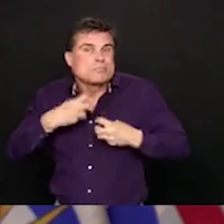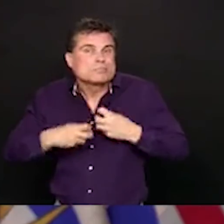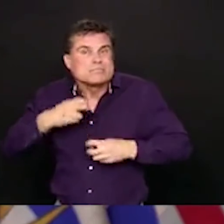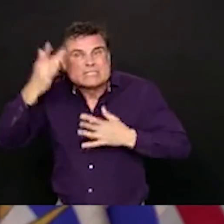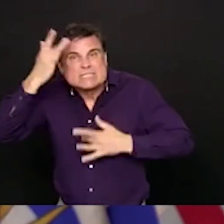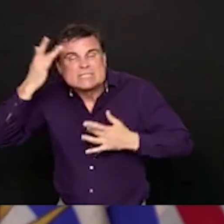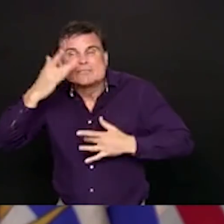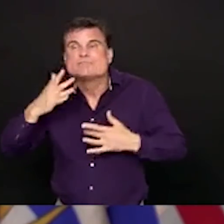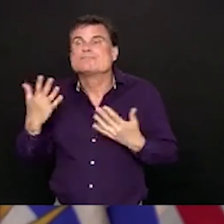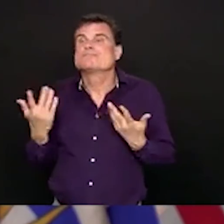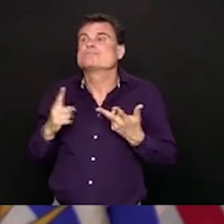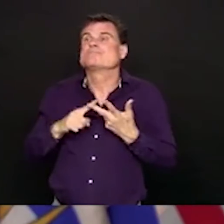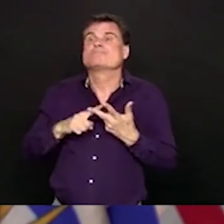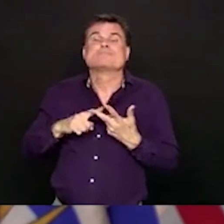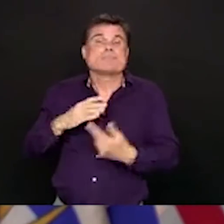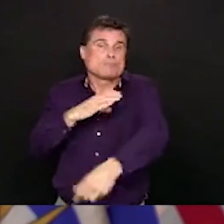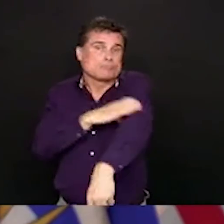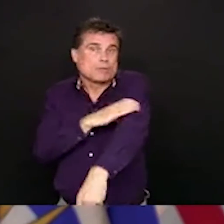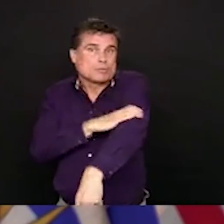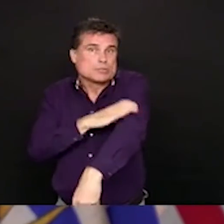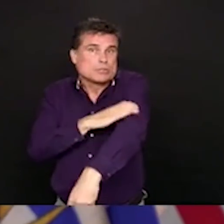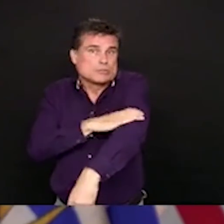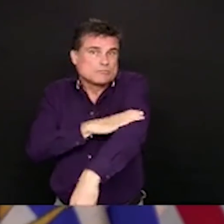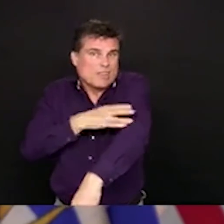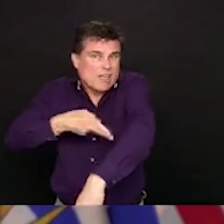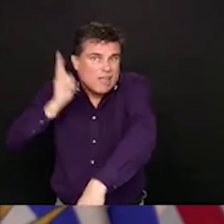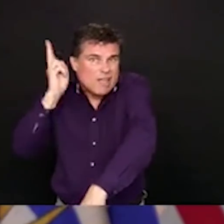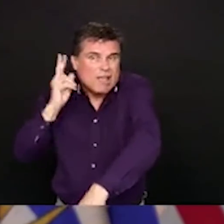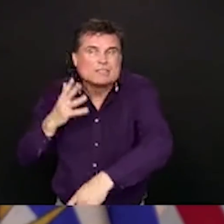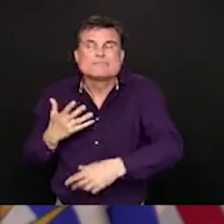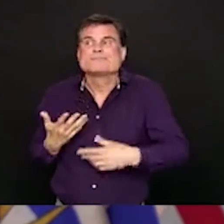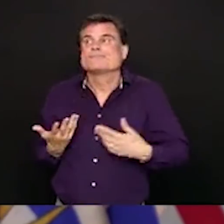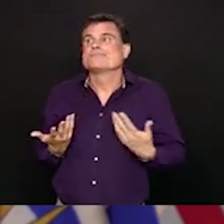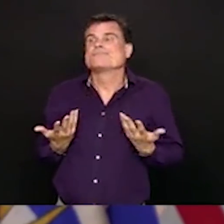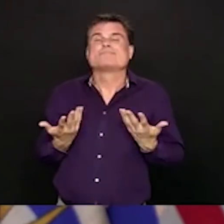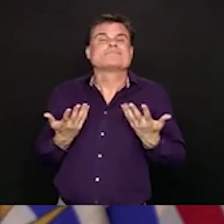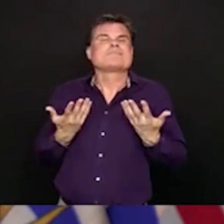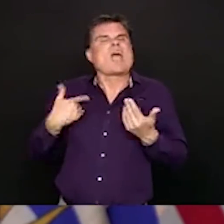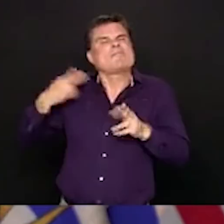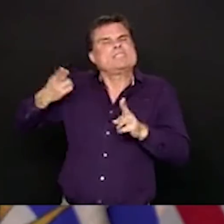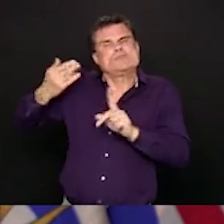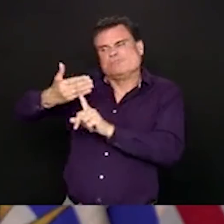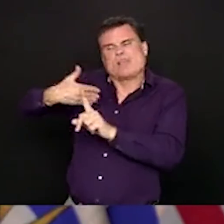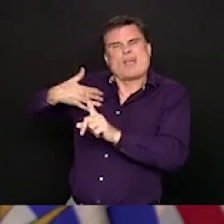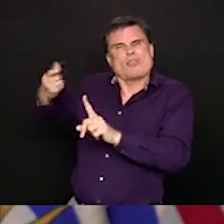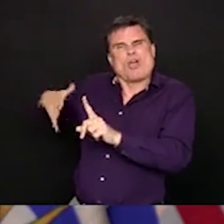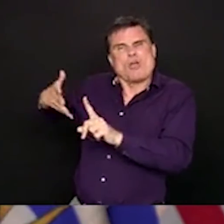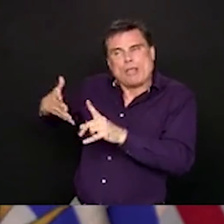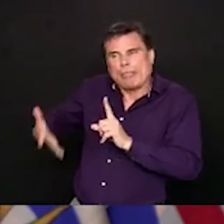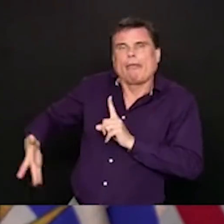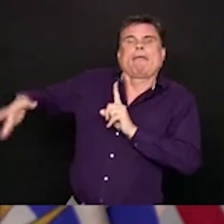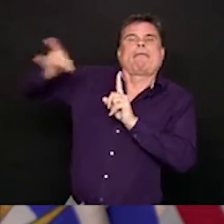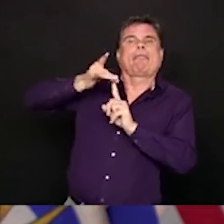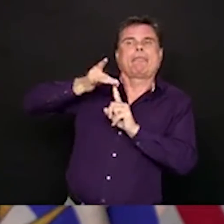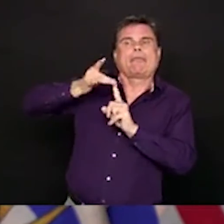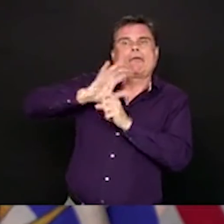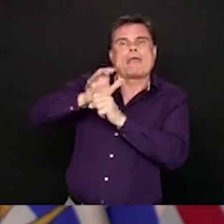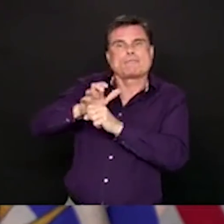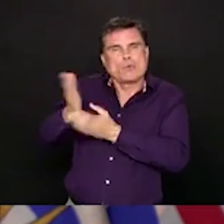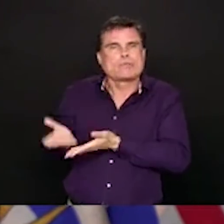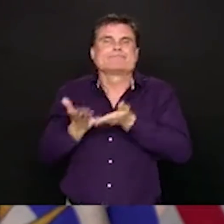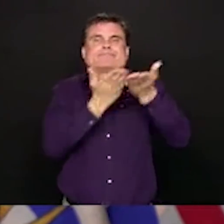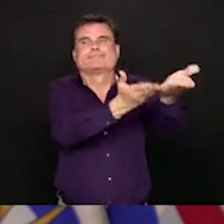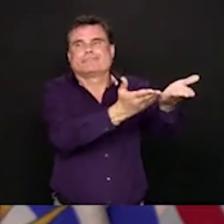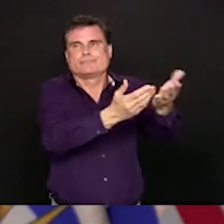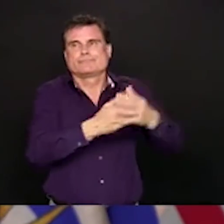information in more detail to you. But we are seeing that same predilection for men to have a higher